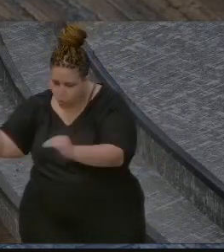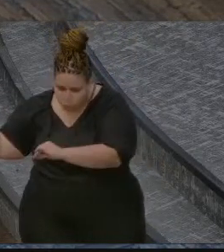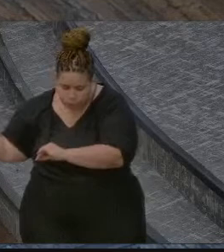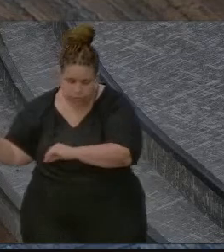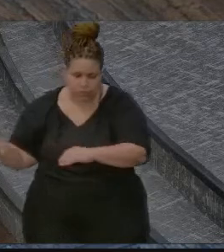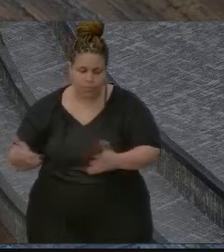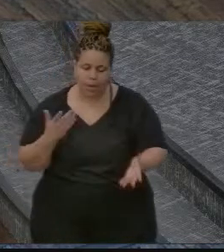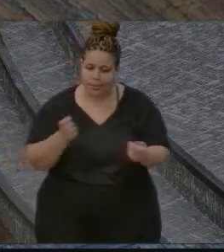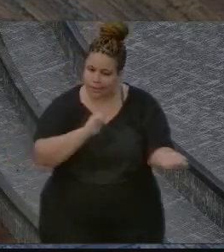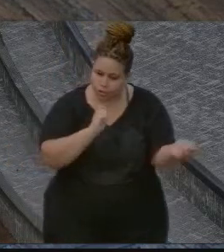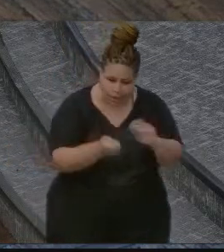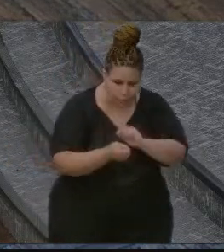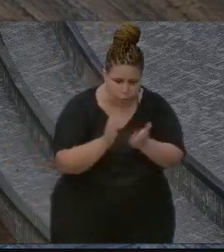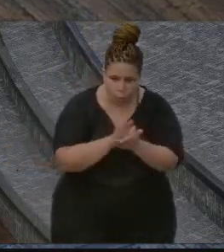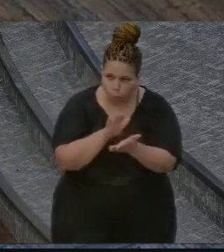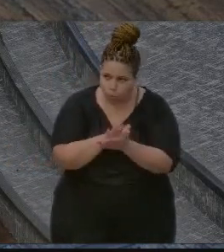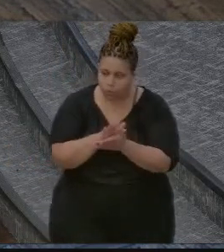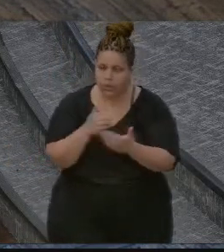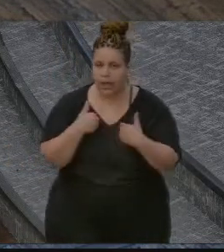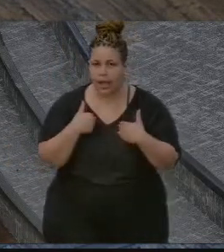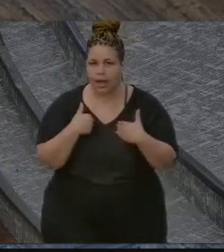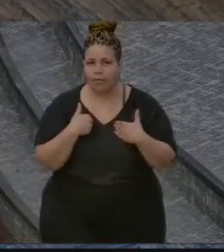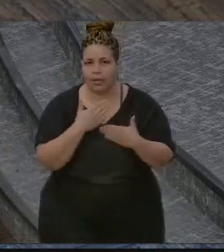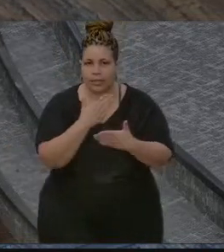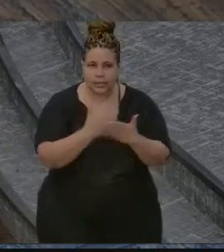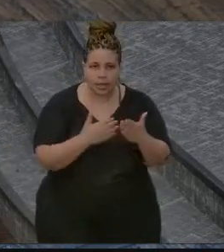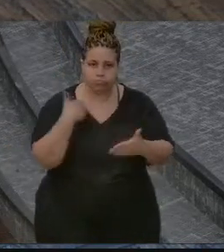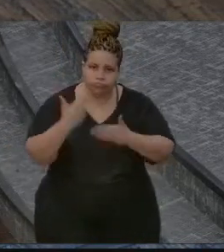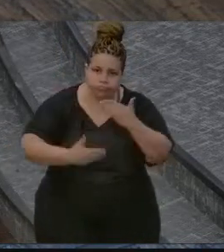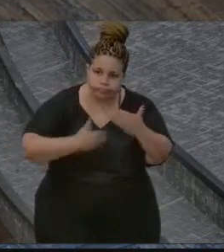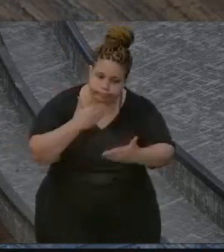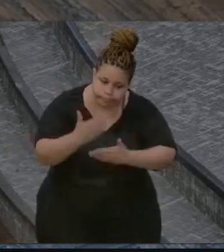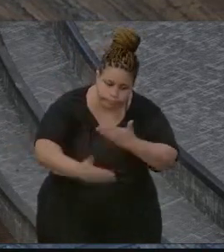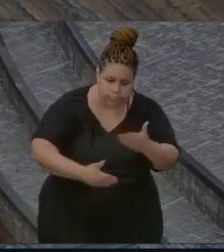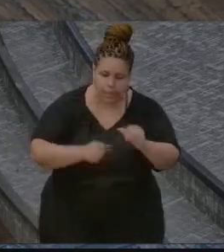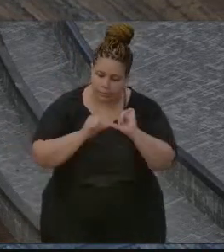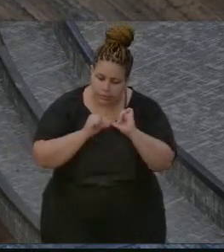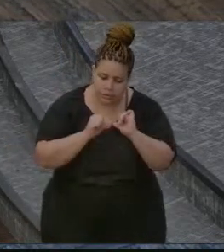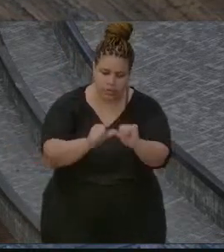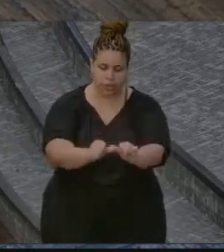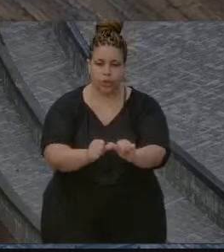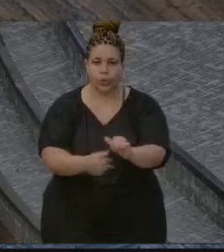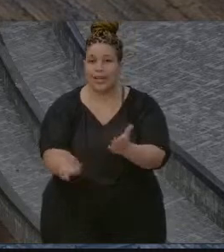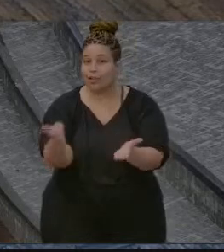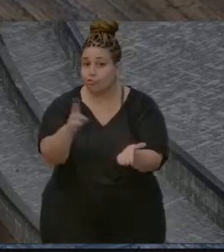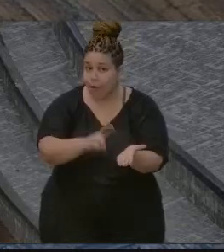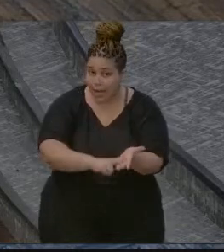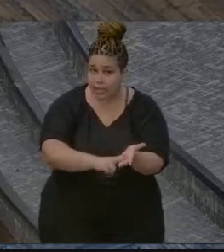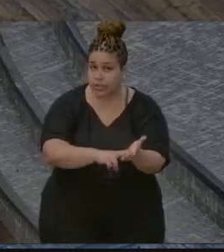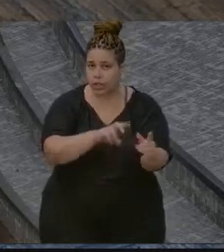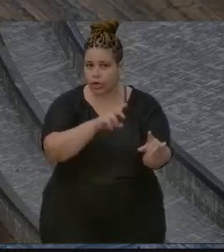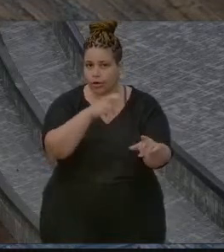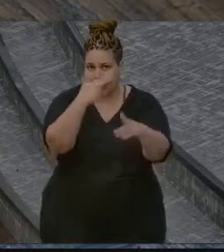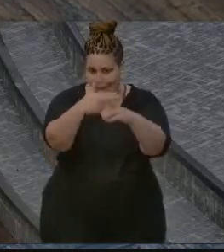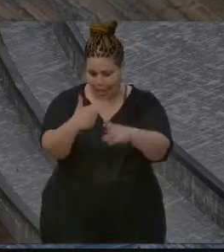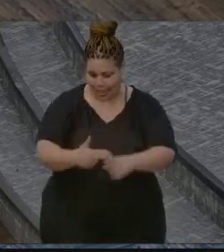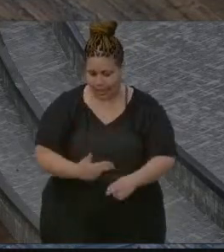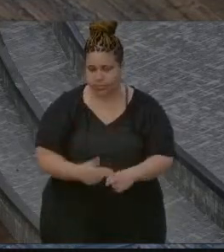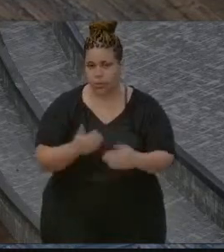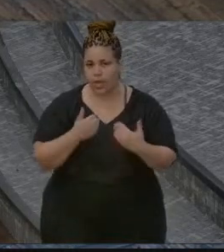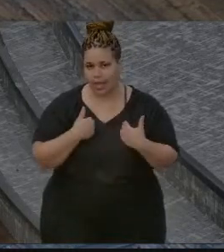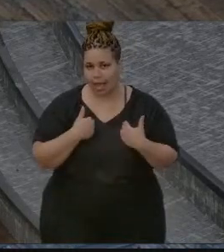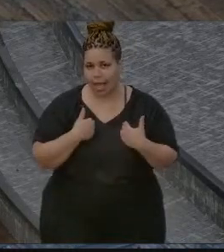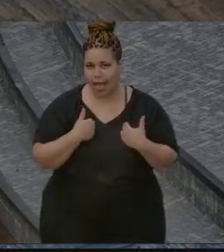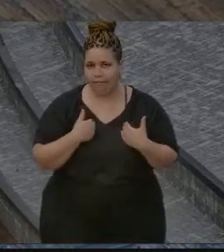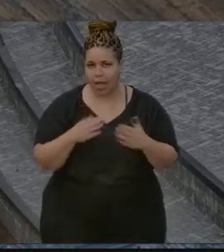attend, we have some motion throughout, and we're continuing to register. We still have seats for pre-K, and so we're continuing